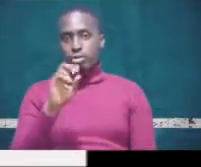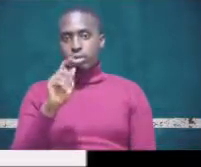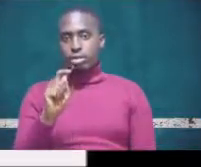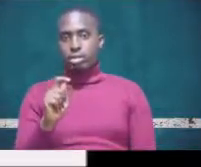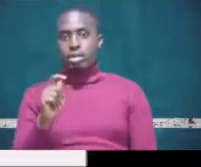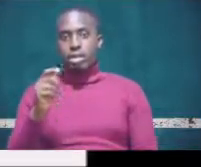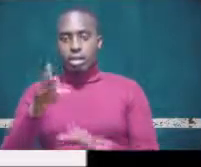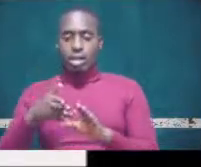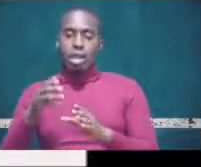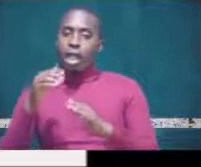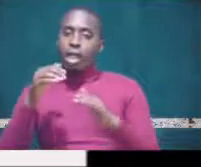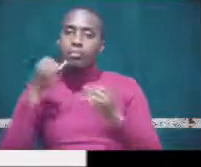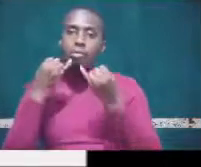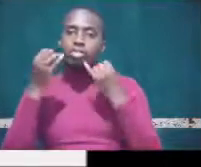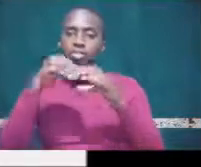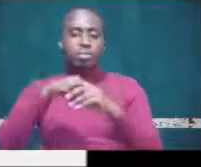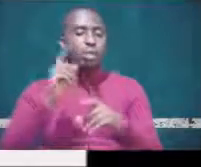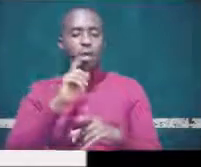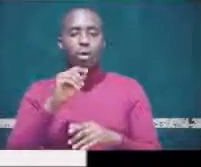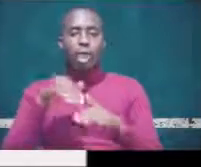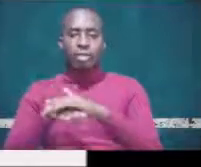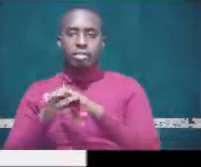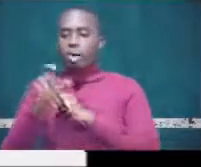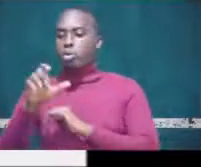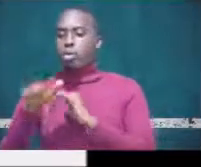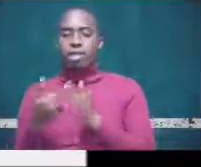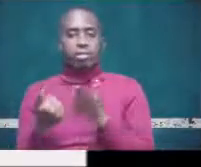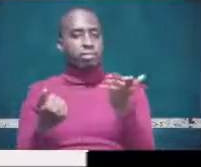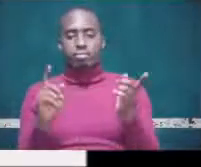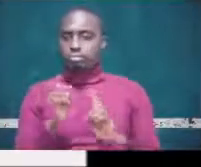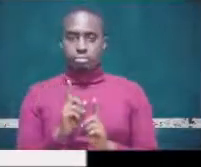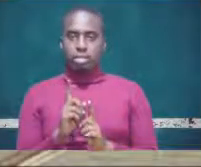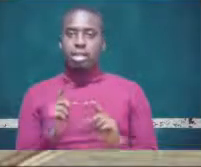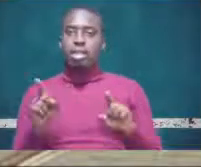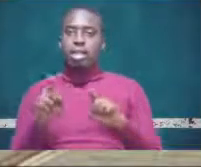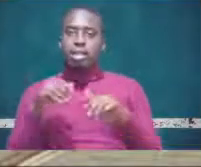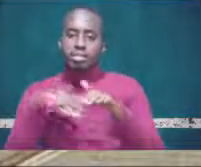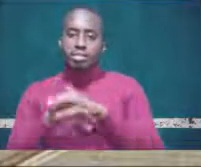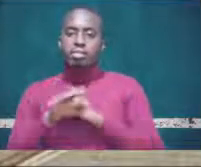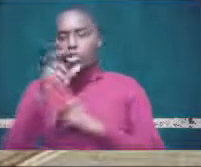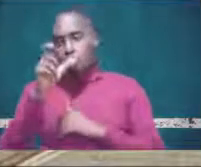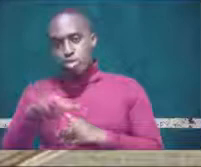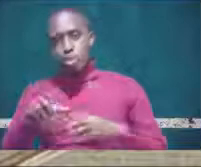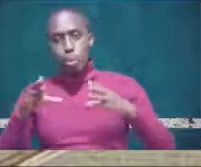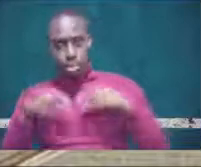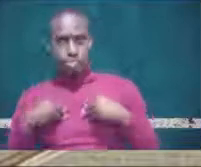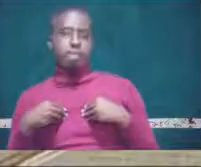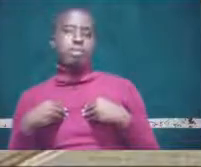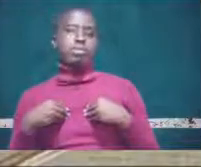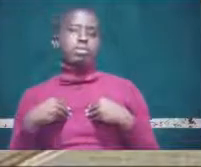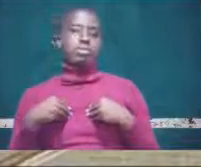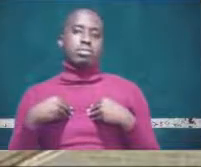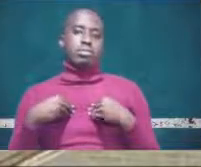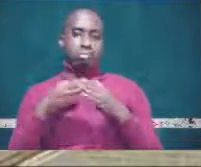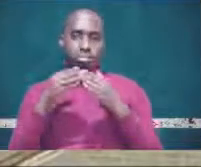by everyone or by the public. It is accessed by authorized people or users. We have